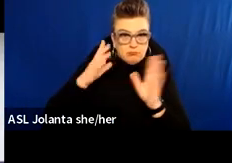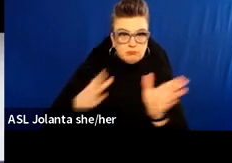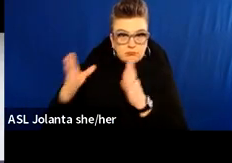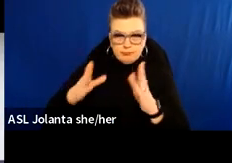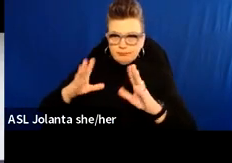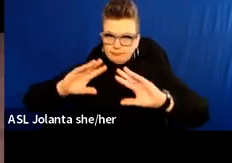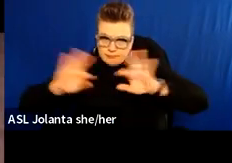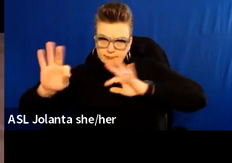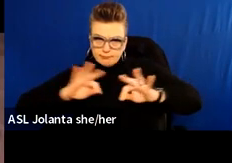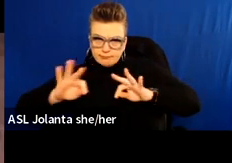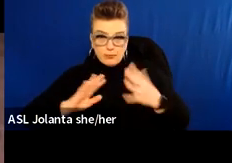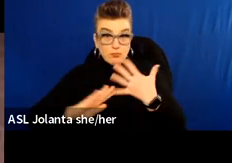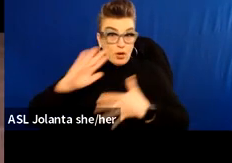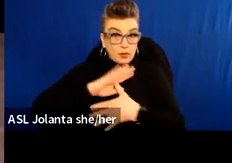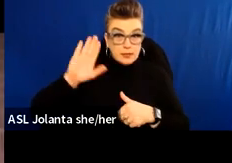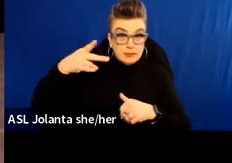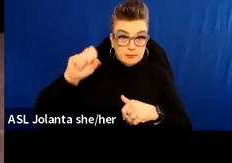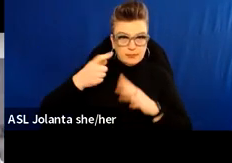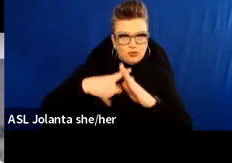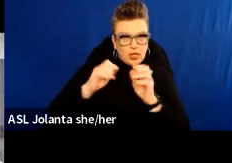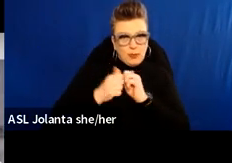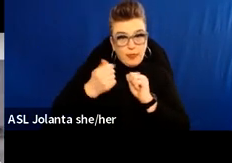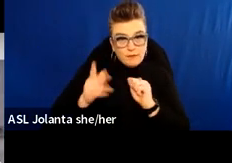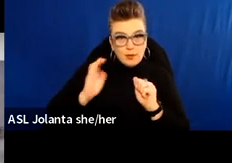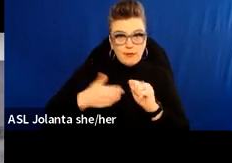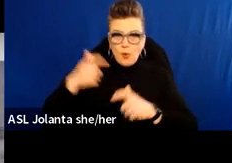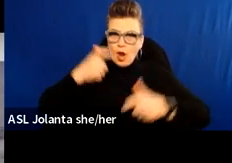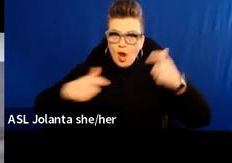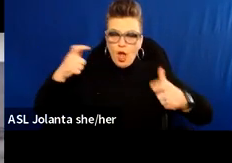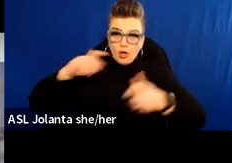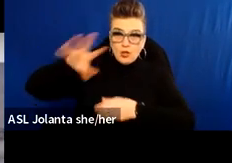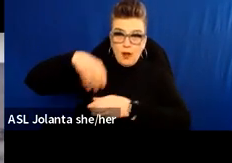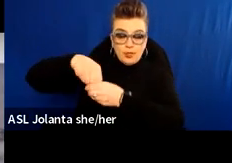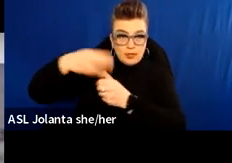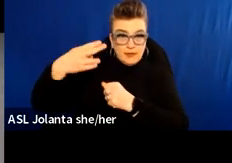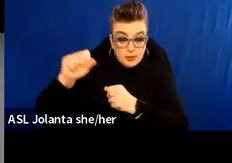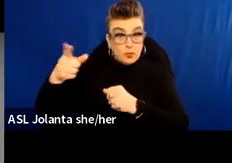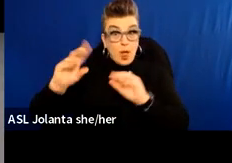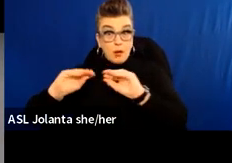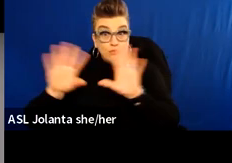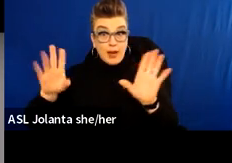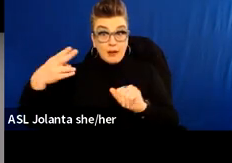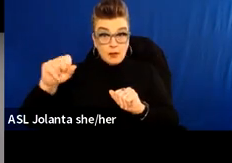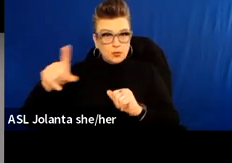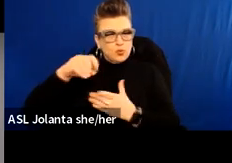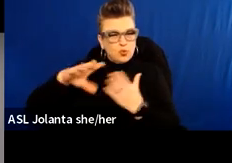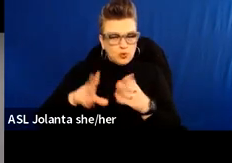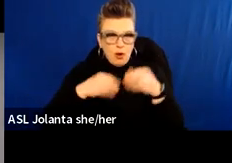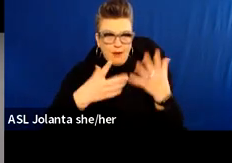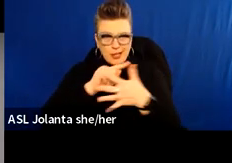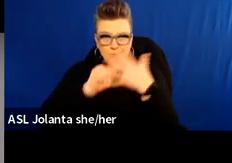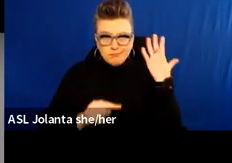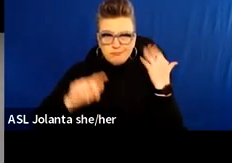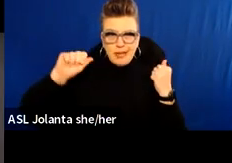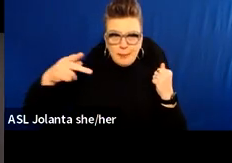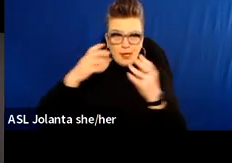bps's priorities starting with a few of our large comprehensive high schools at brighton high students are offered a plethora of ap